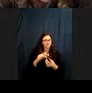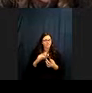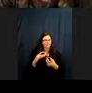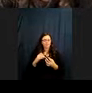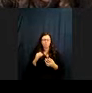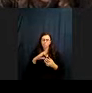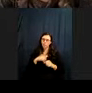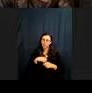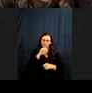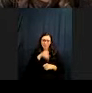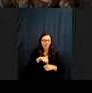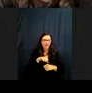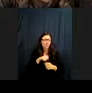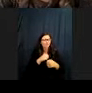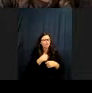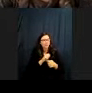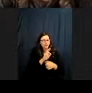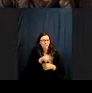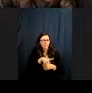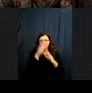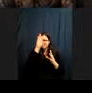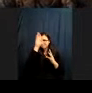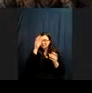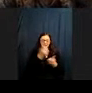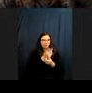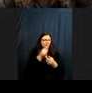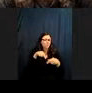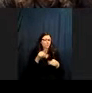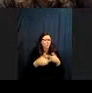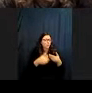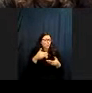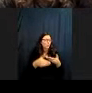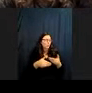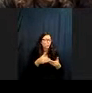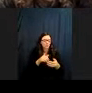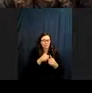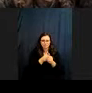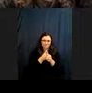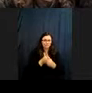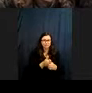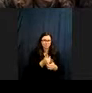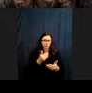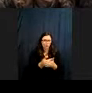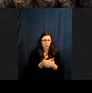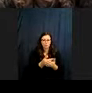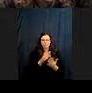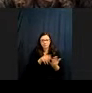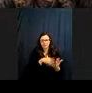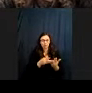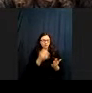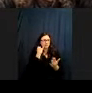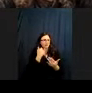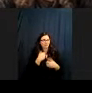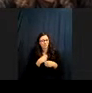making up everything as we go, clinging to weather patterns make or break us?